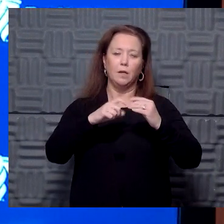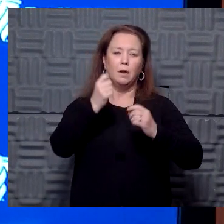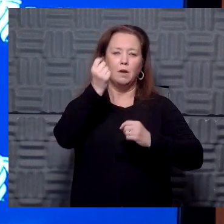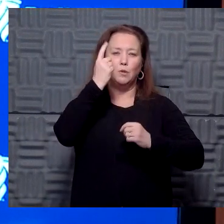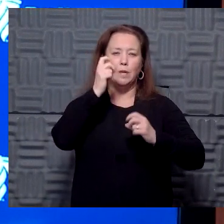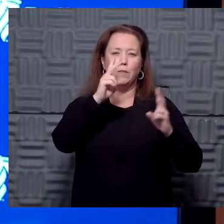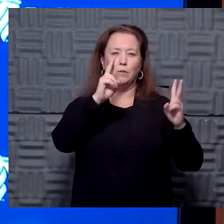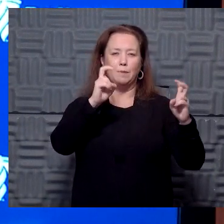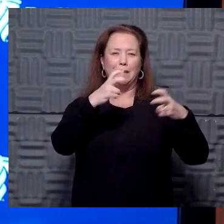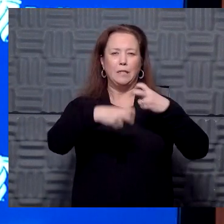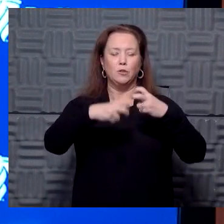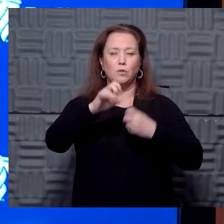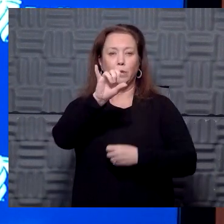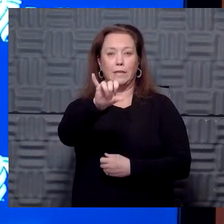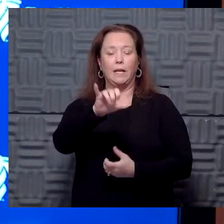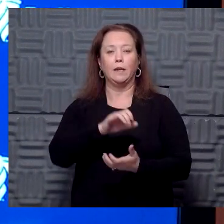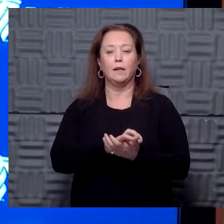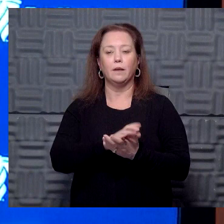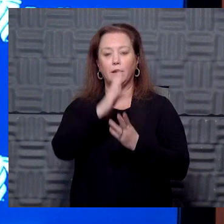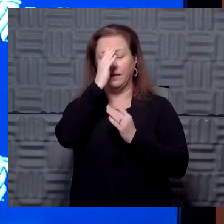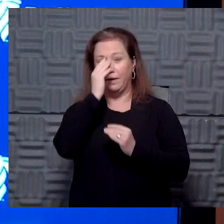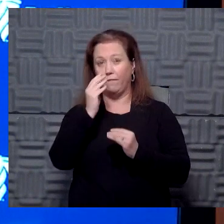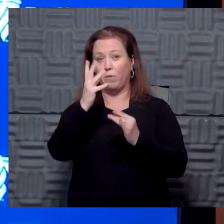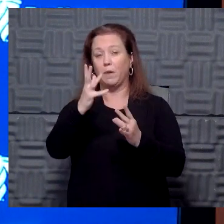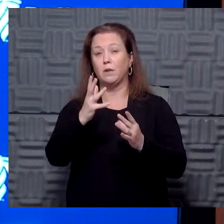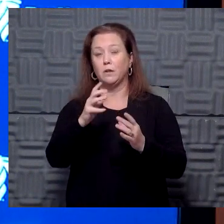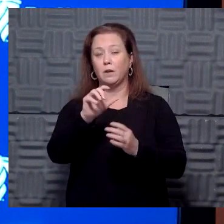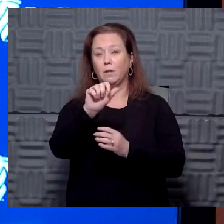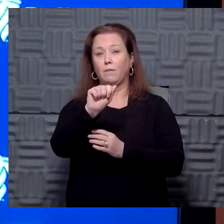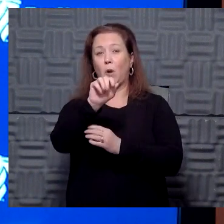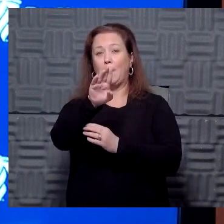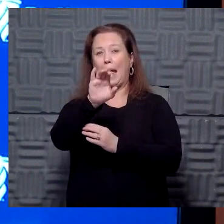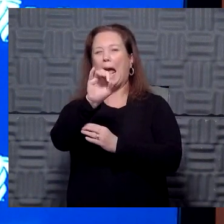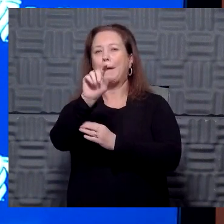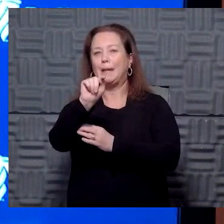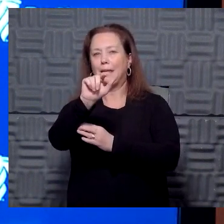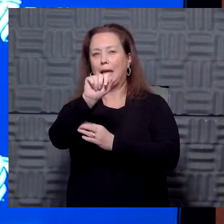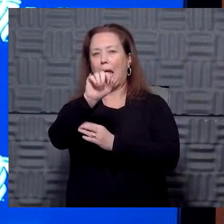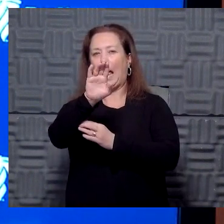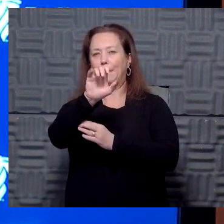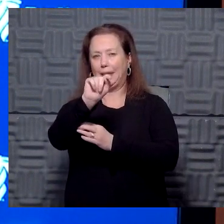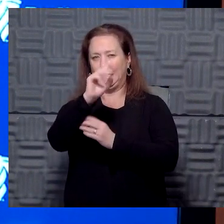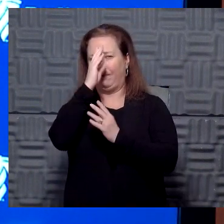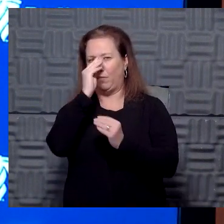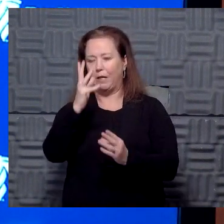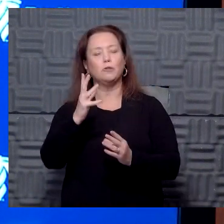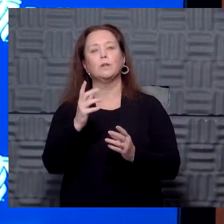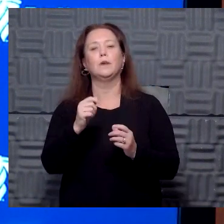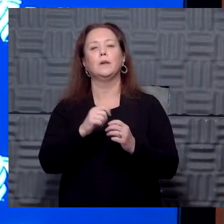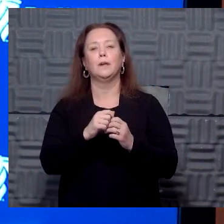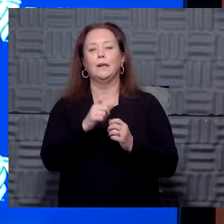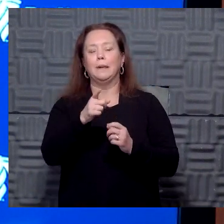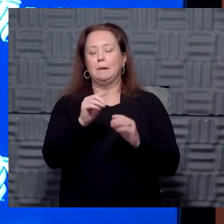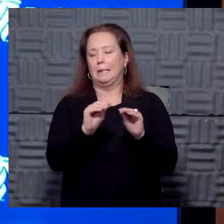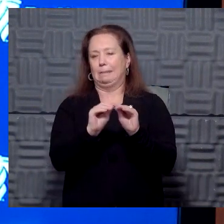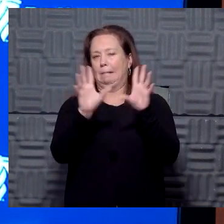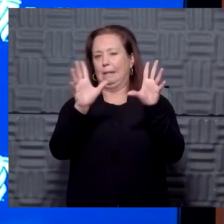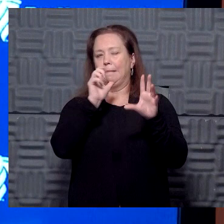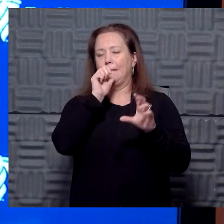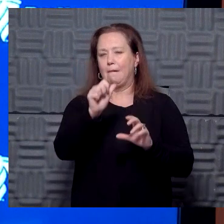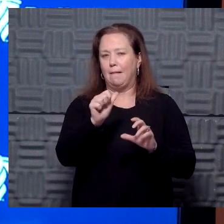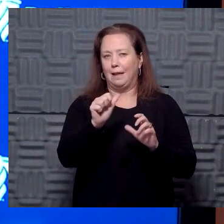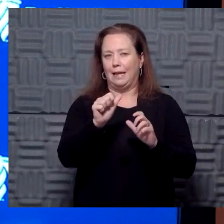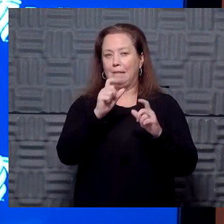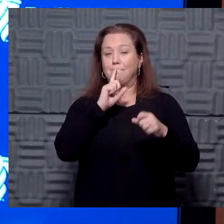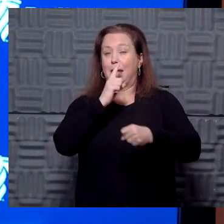with that. One is the information from Abbott is not particularly clear about how sensitive or how accurate that